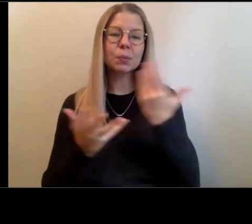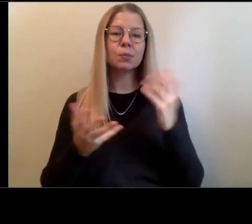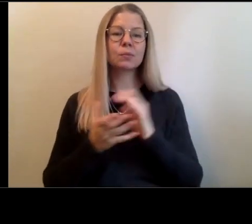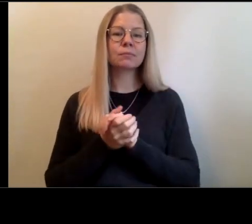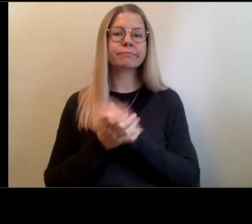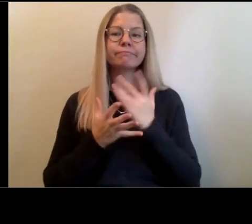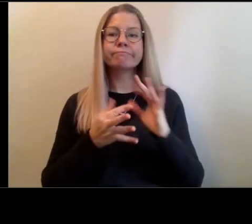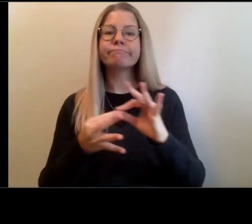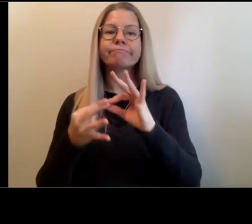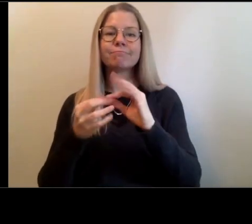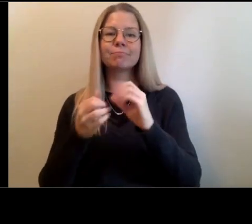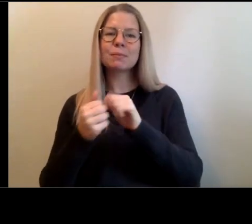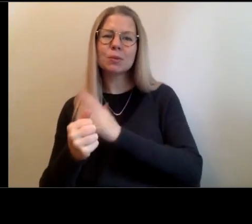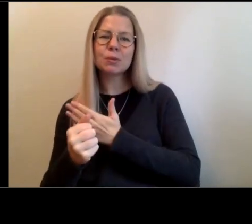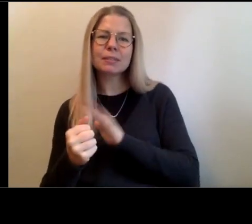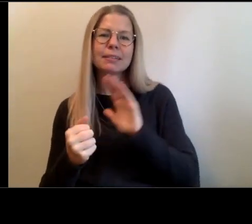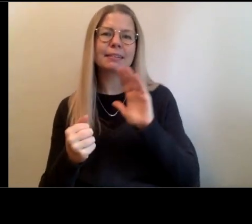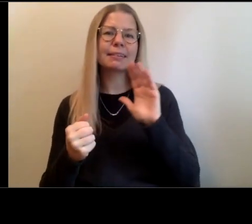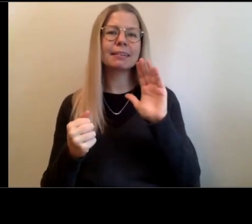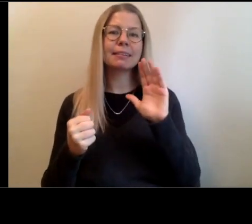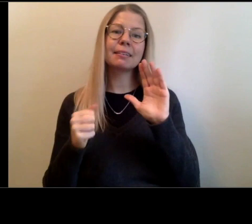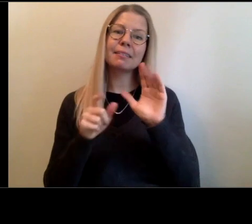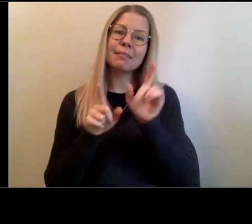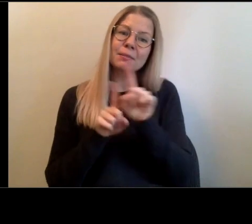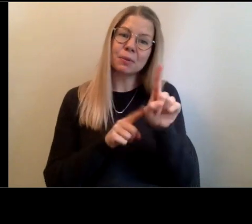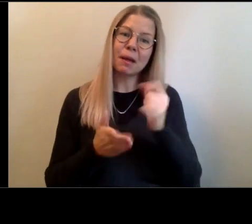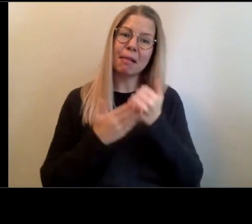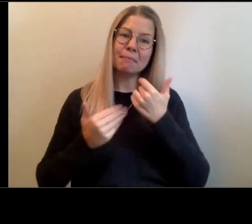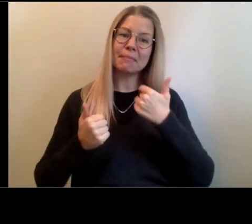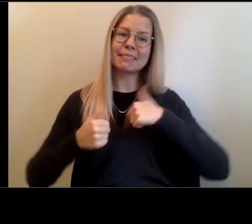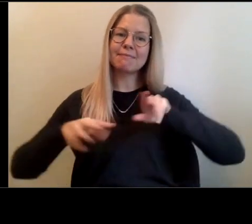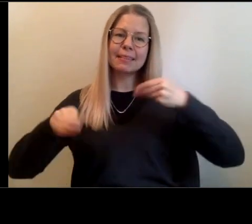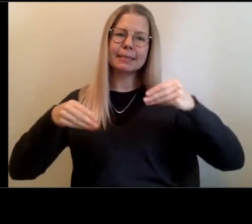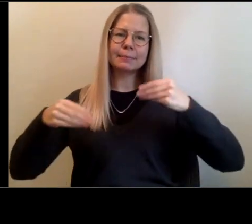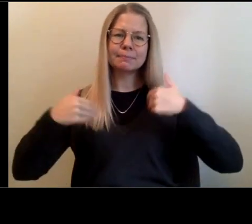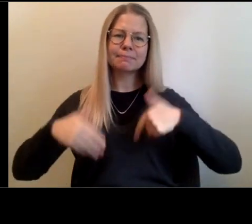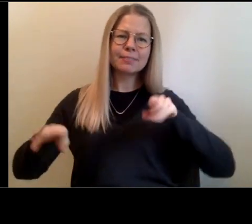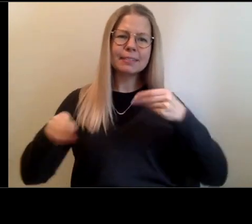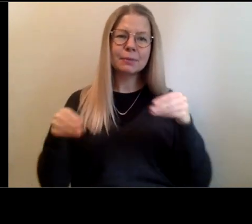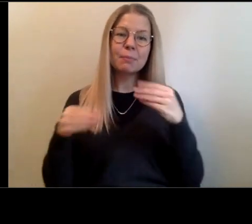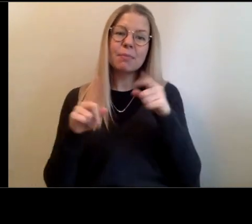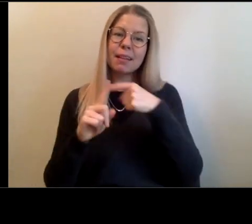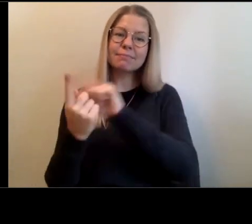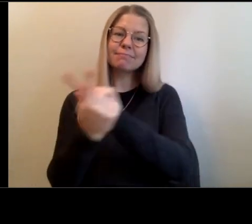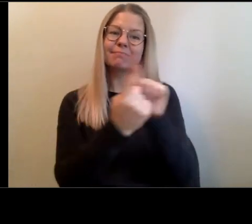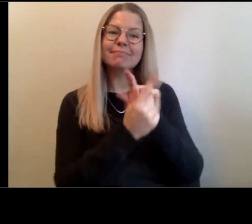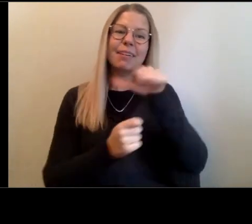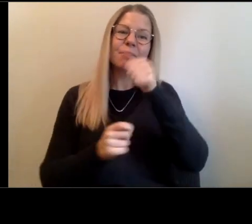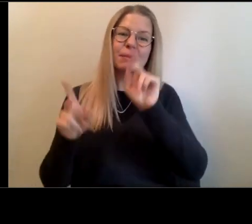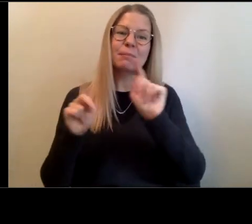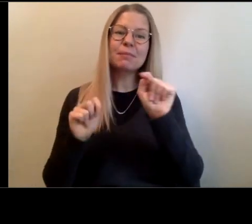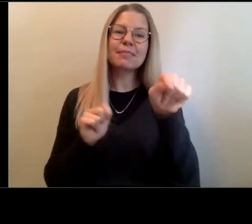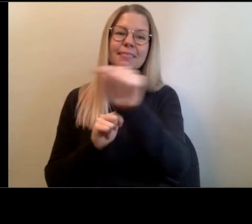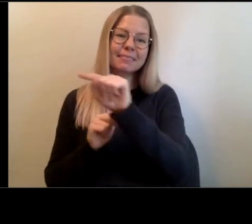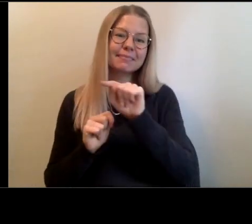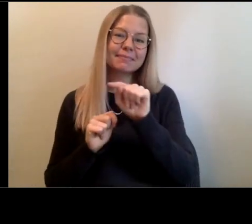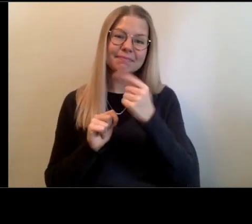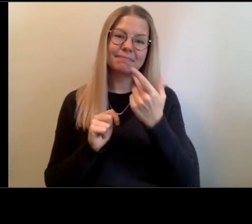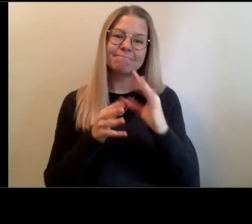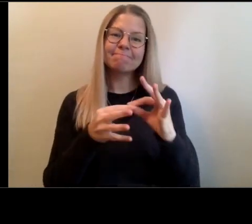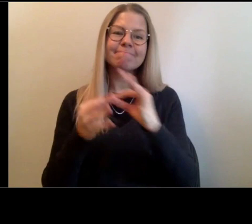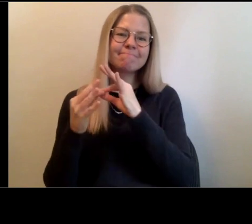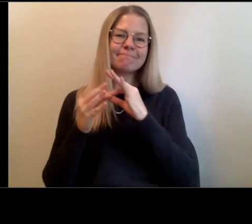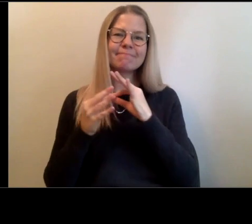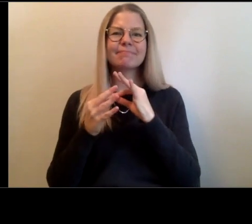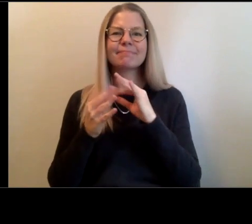finding a reason to make sure we're flexible, and meeting a group of other people who are doing the same. So it doesn't just have